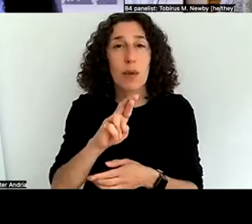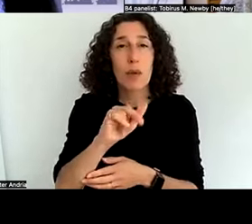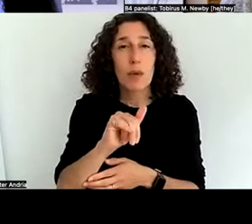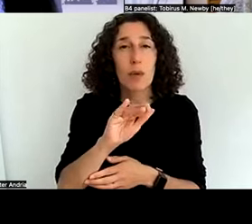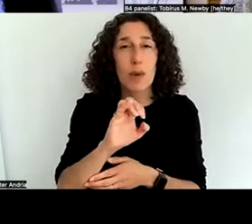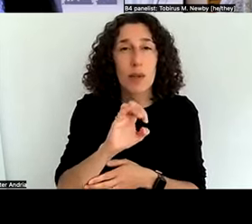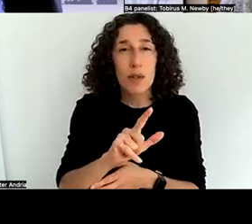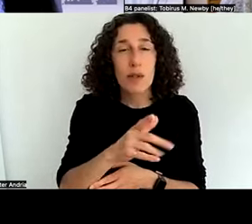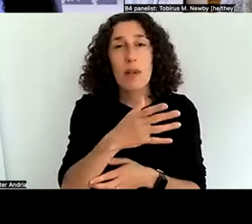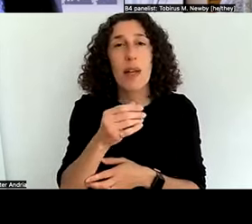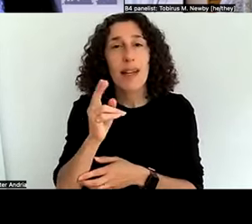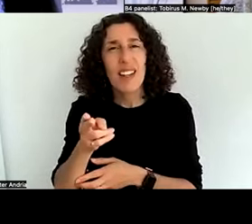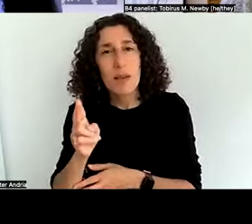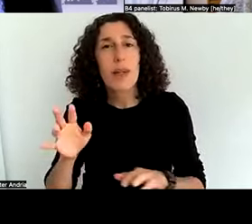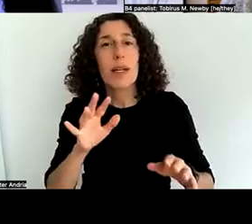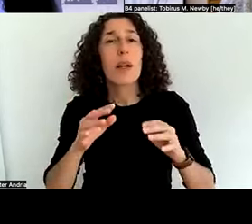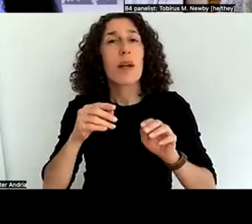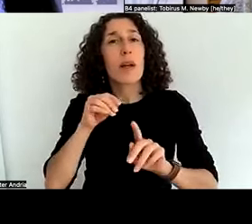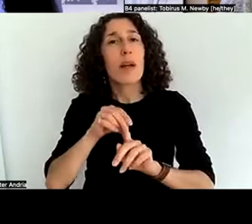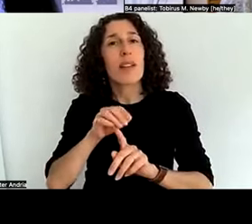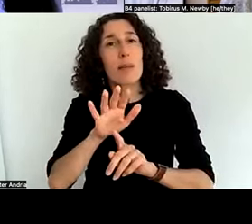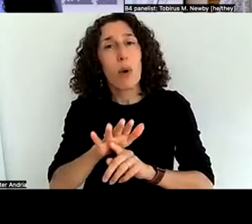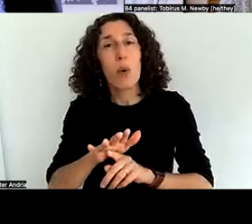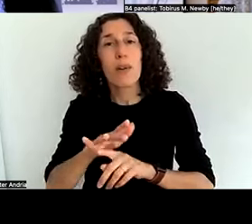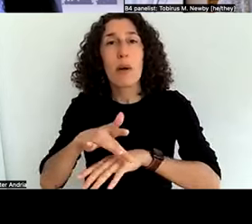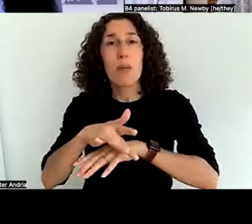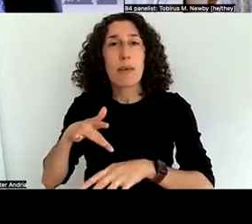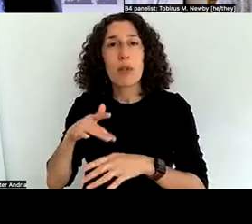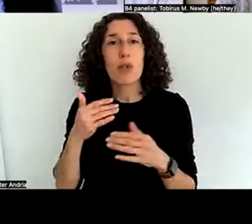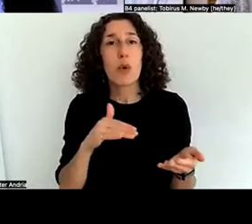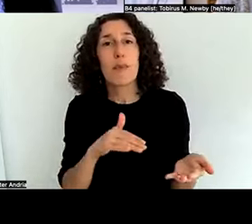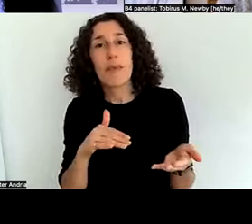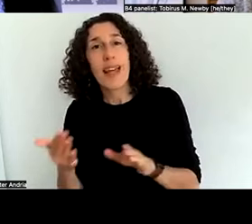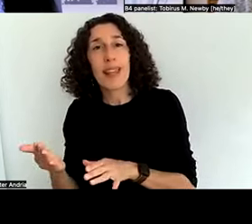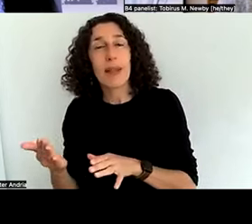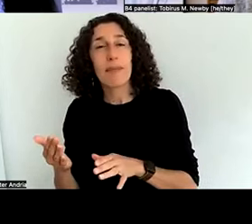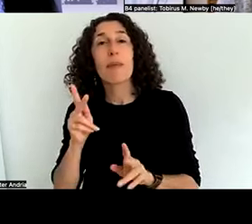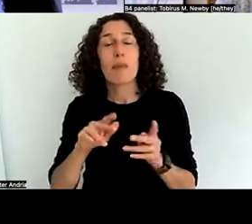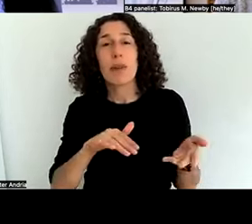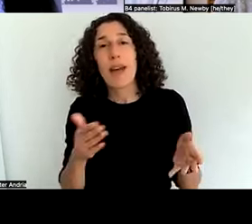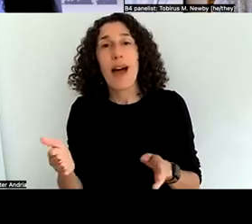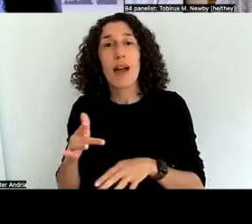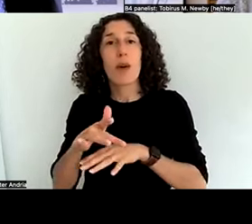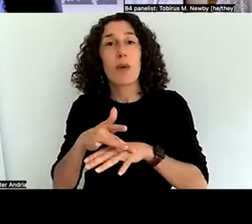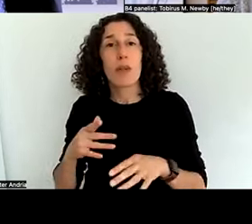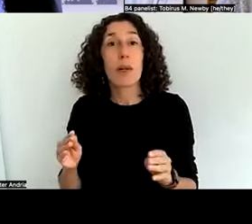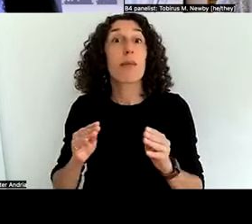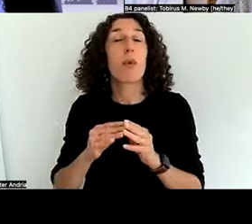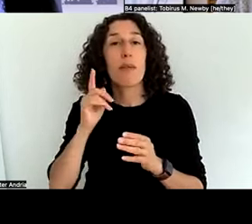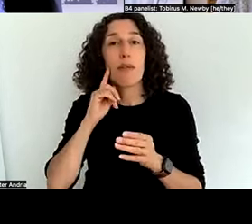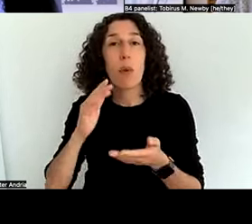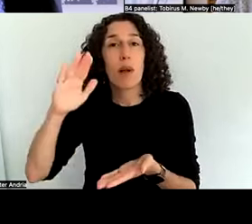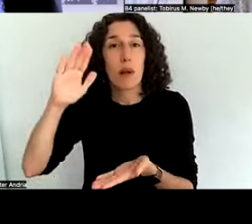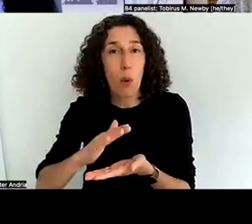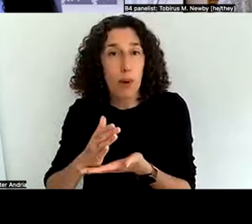ultimately racial capitalism creates conditions of premature death for poor folks, for Black and brown folks, for low-income folks, for people